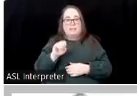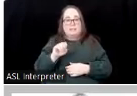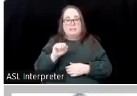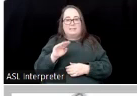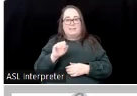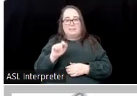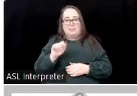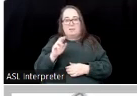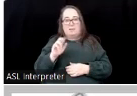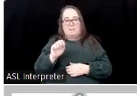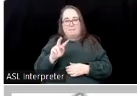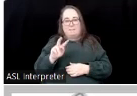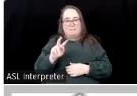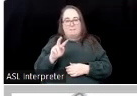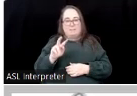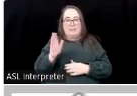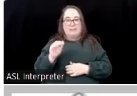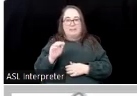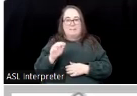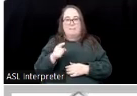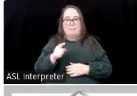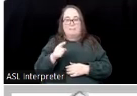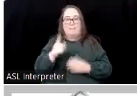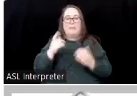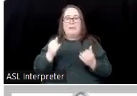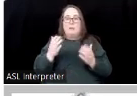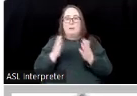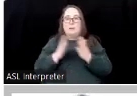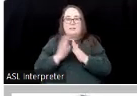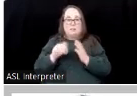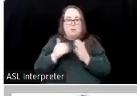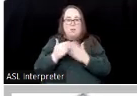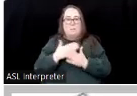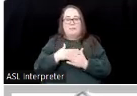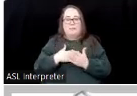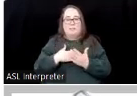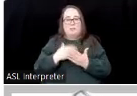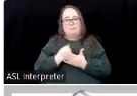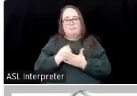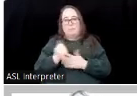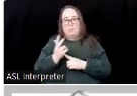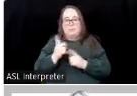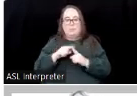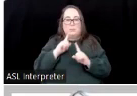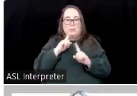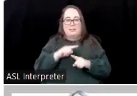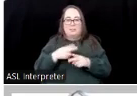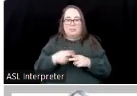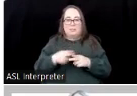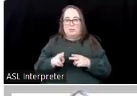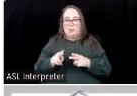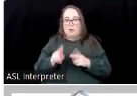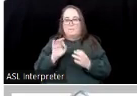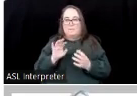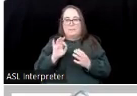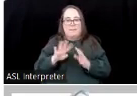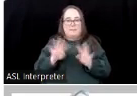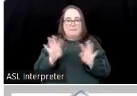acl.gov. Next slide. Now I'd like to ask each of you to please take 3 minutes to answer our short feedback